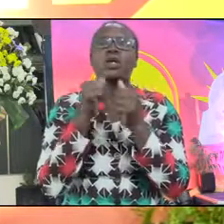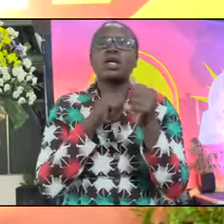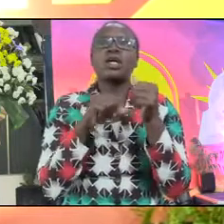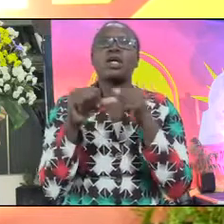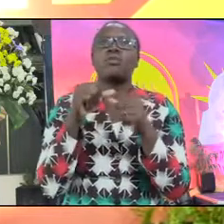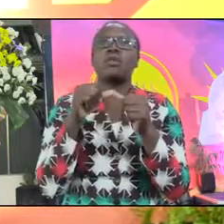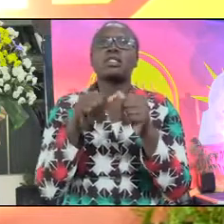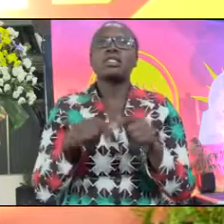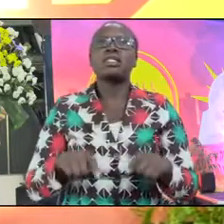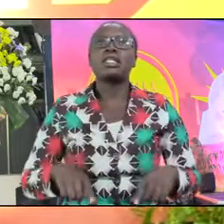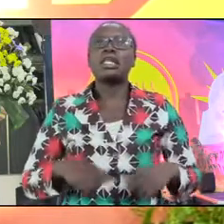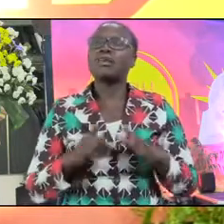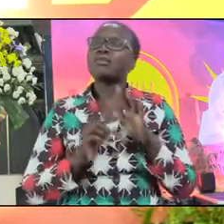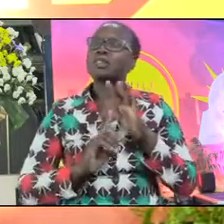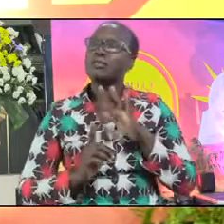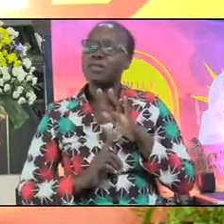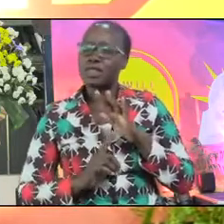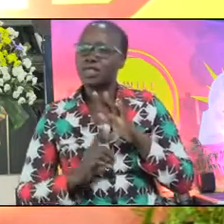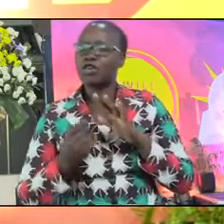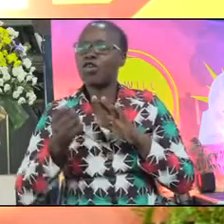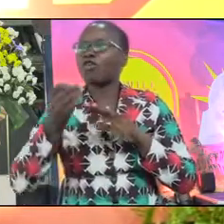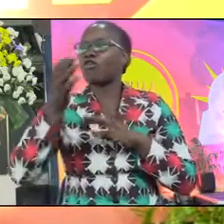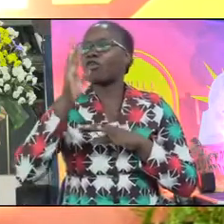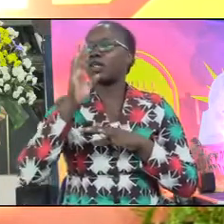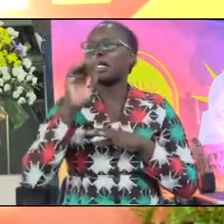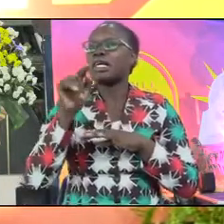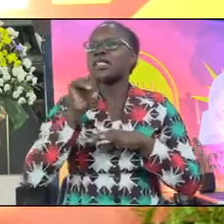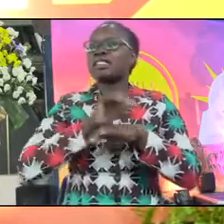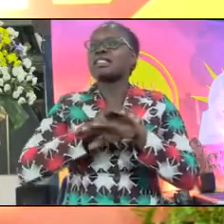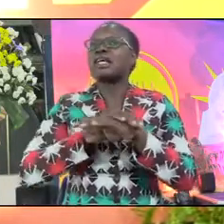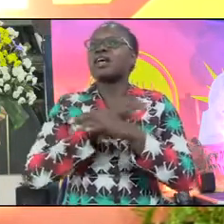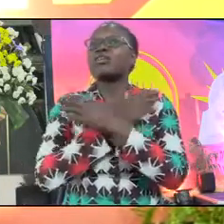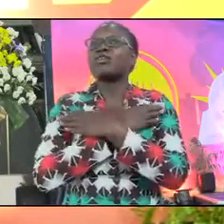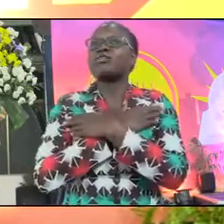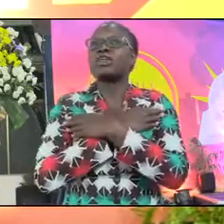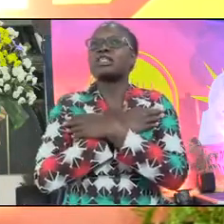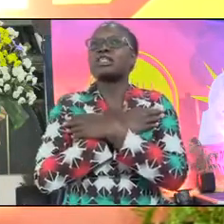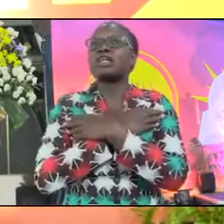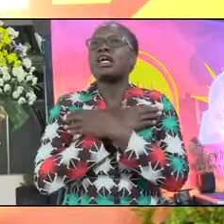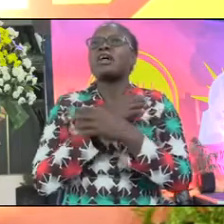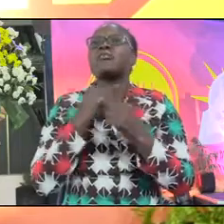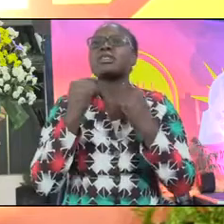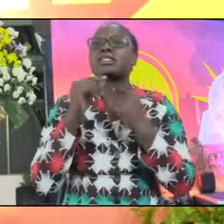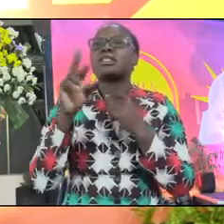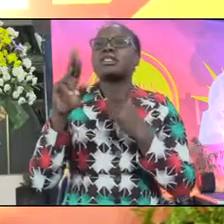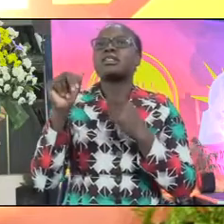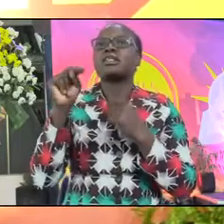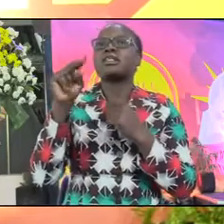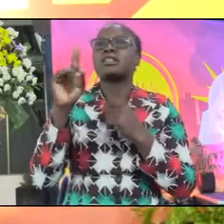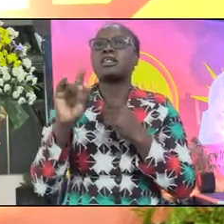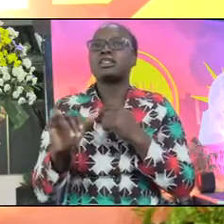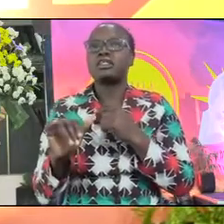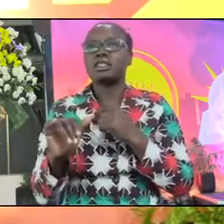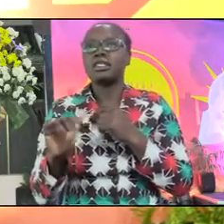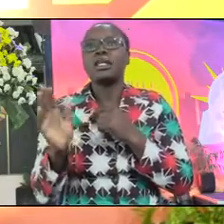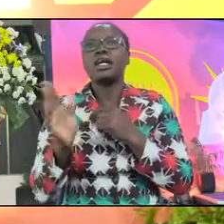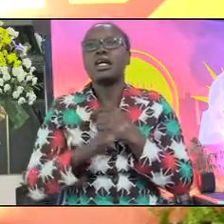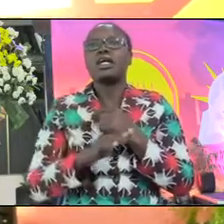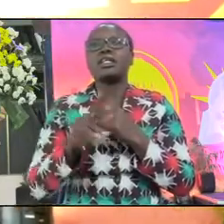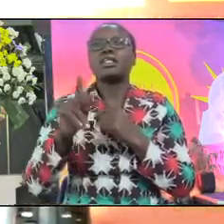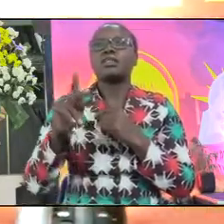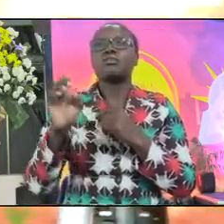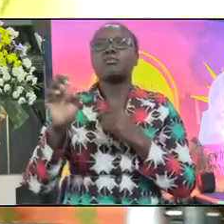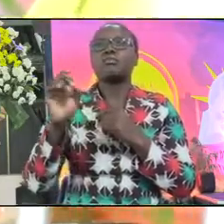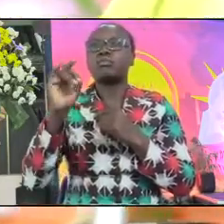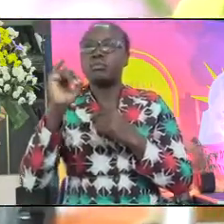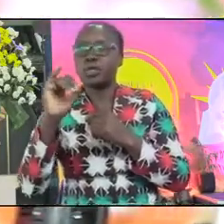the life and the ministry. And I've got some good friends, Pastor Randy Skeet and Pastor Wintley Phipps. And when